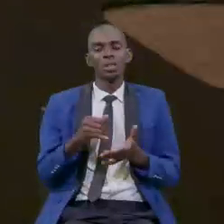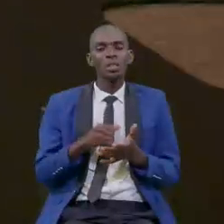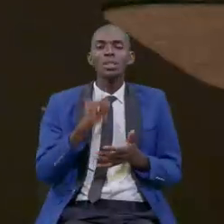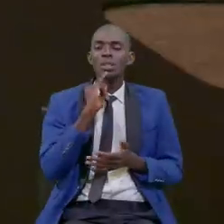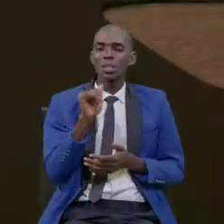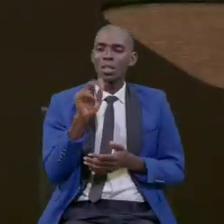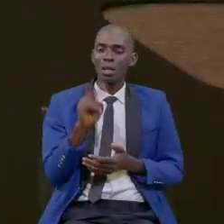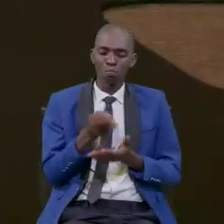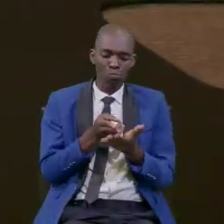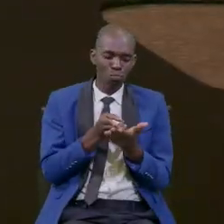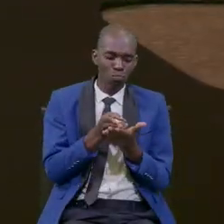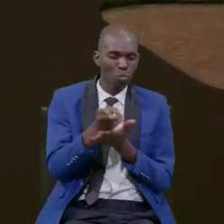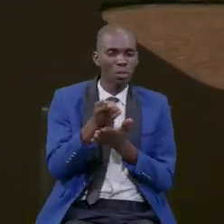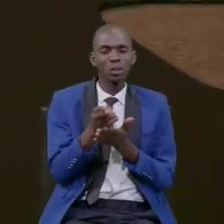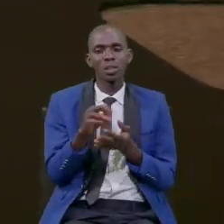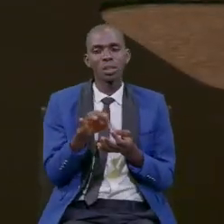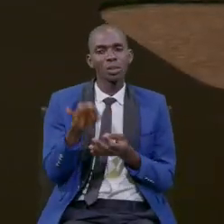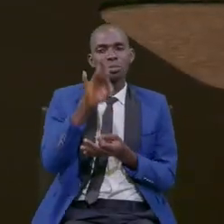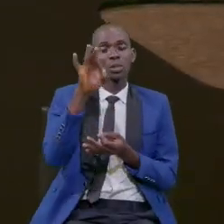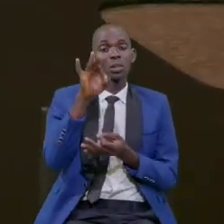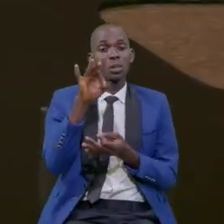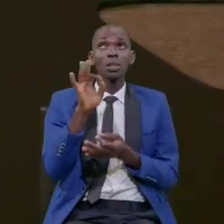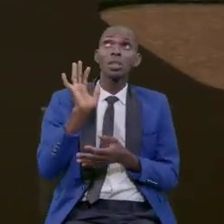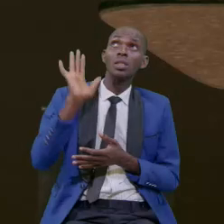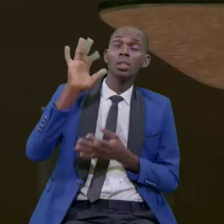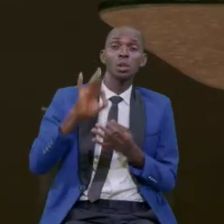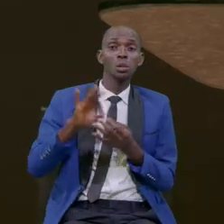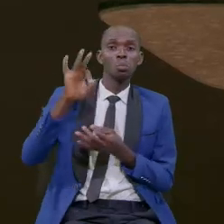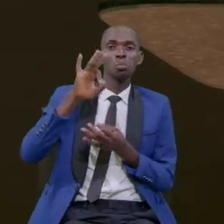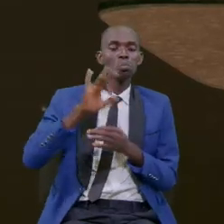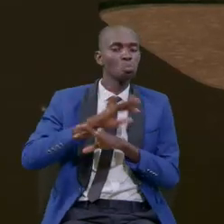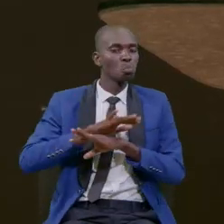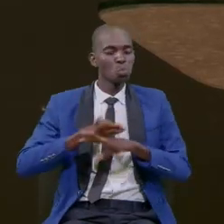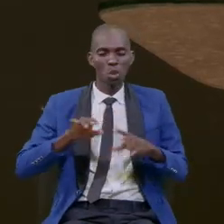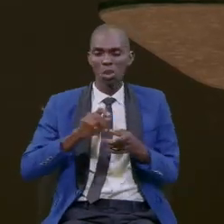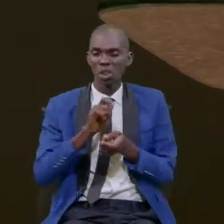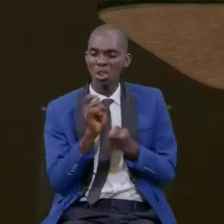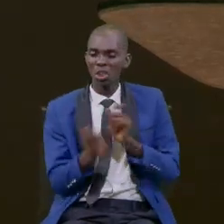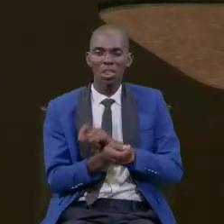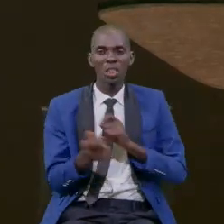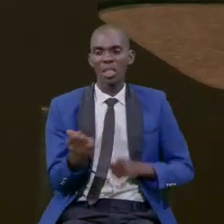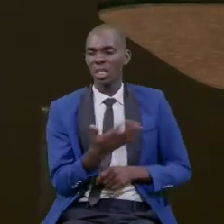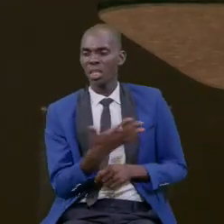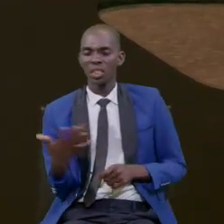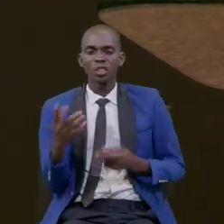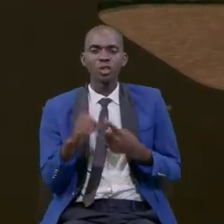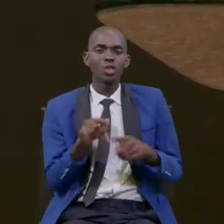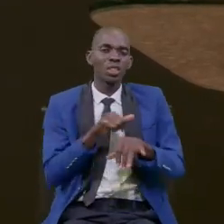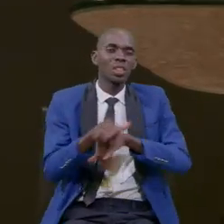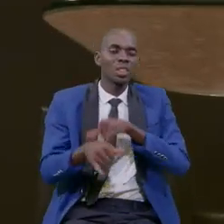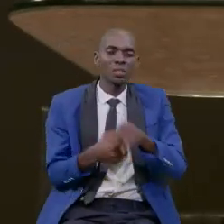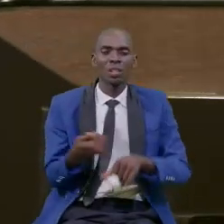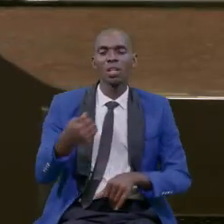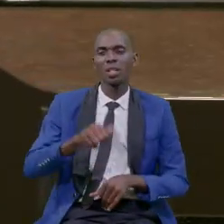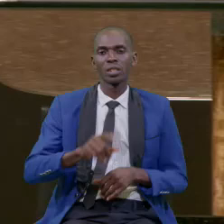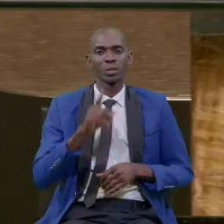honest spirit that doesn't change anything to deceive anyone.